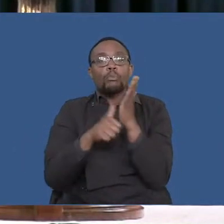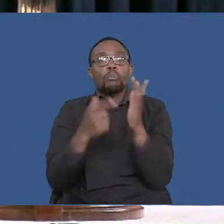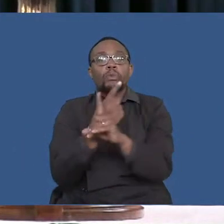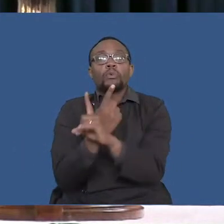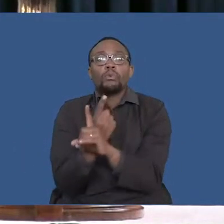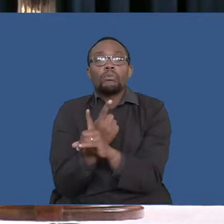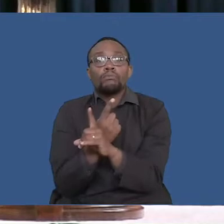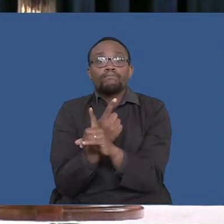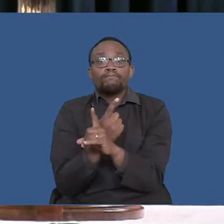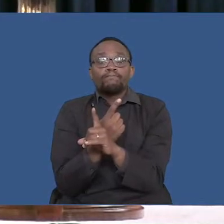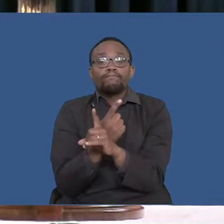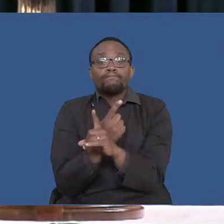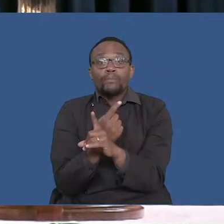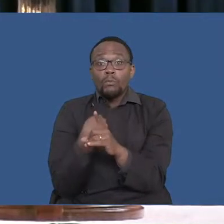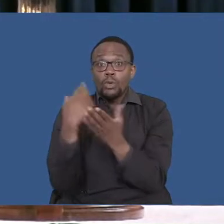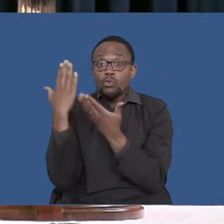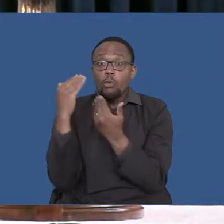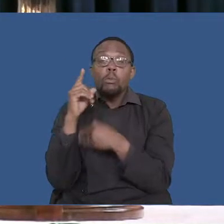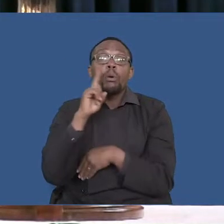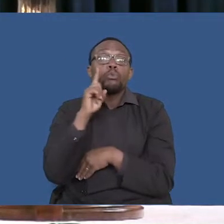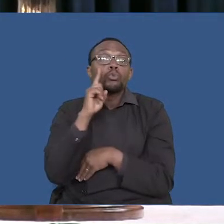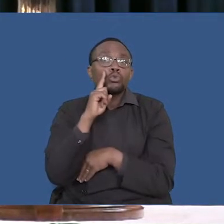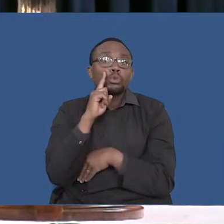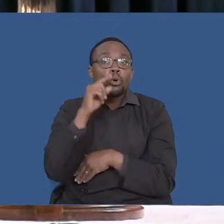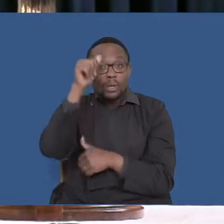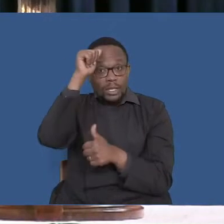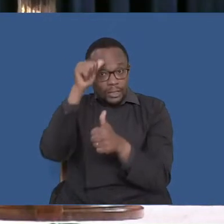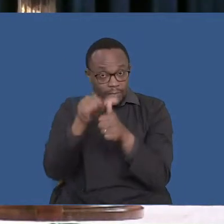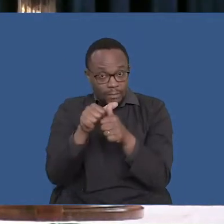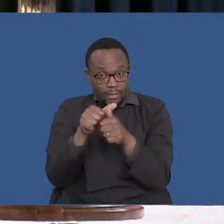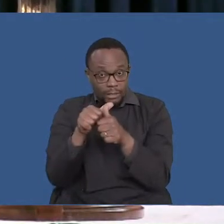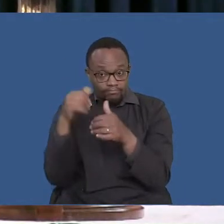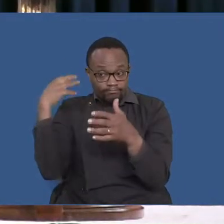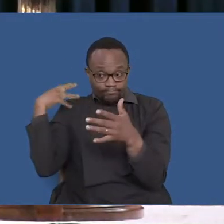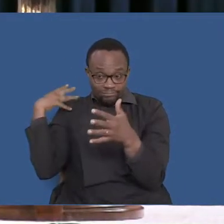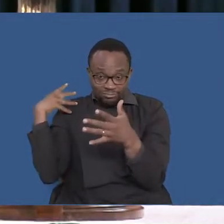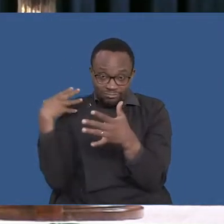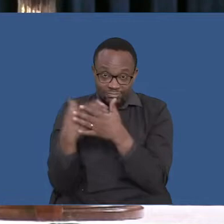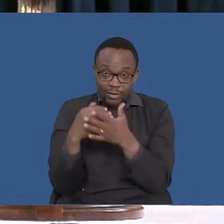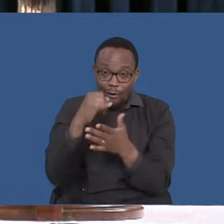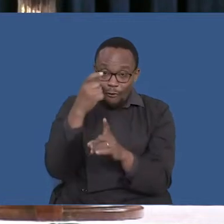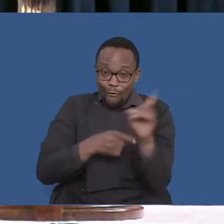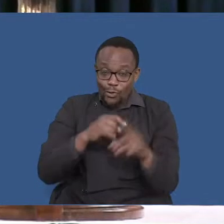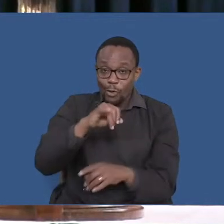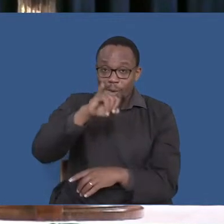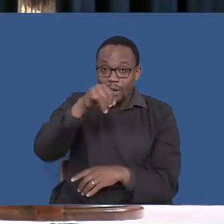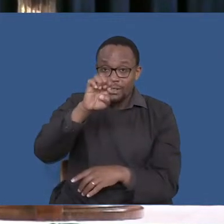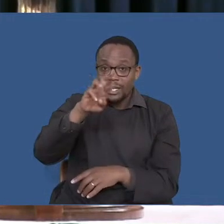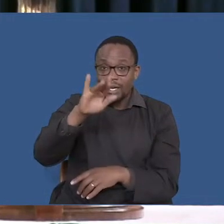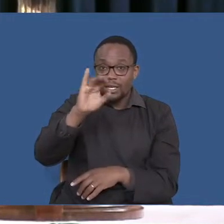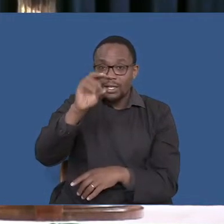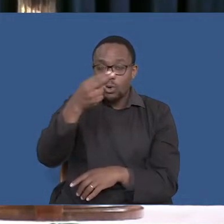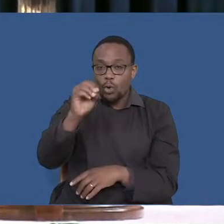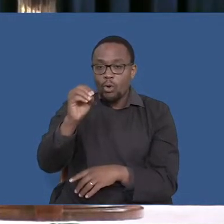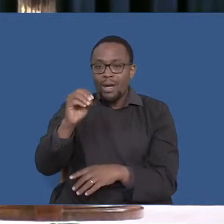leave you with that reflection. I look forward to tomorrow. Remember, we have journeyed with you from Jericho to AI. Look